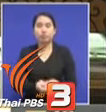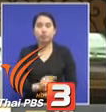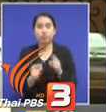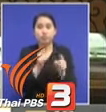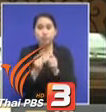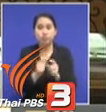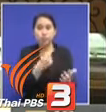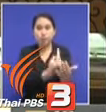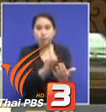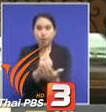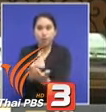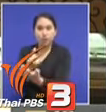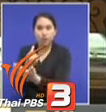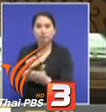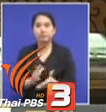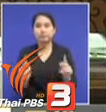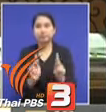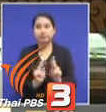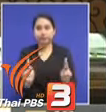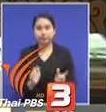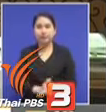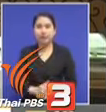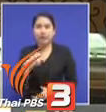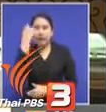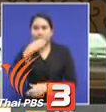kind of leader they will be electing.